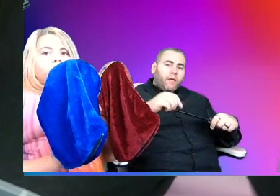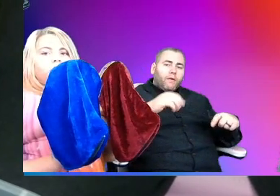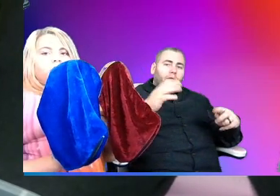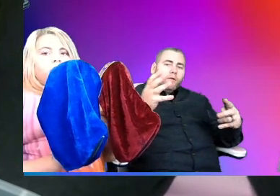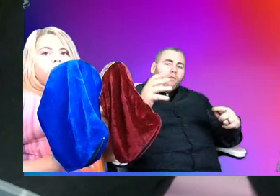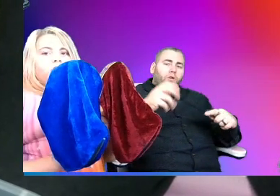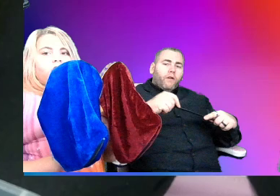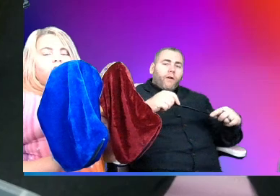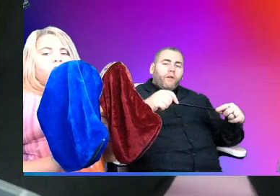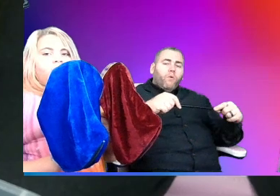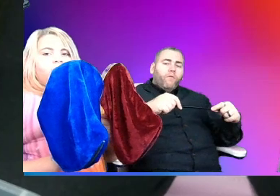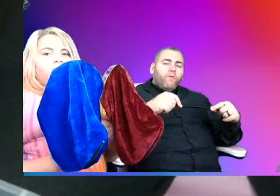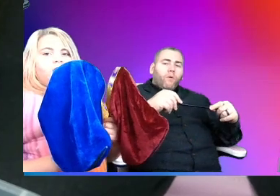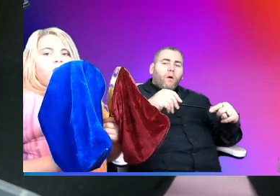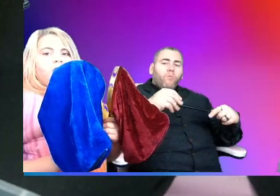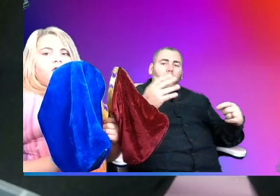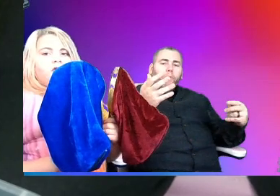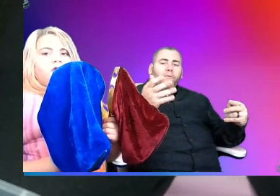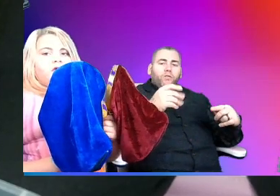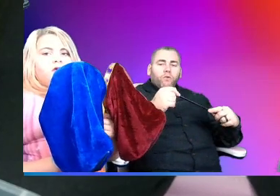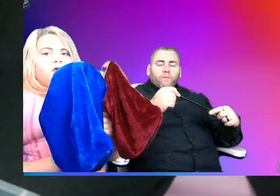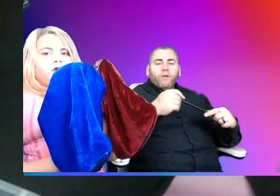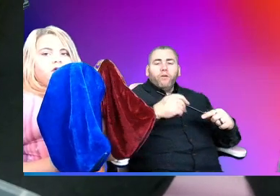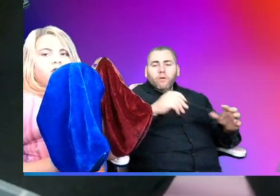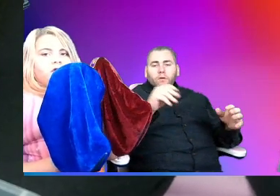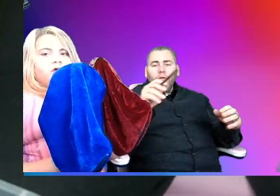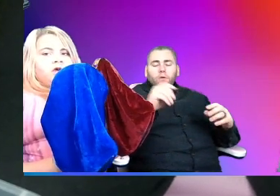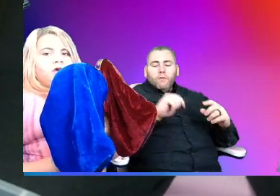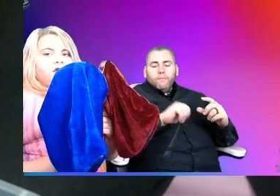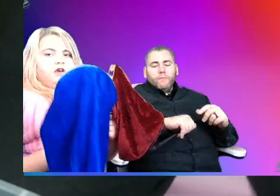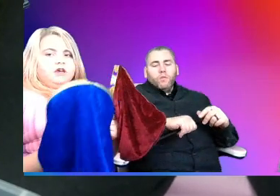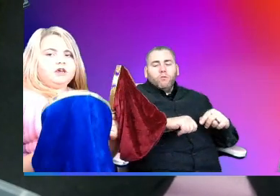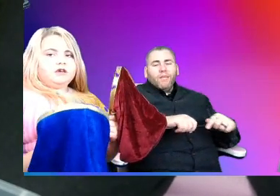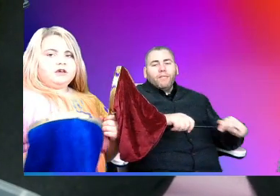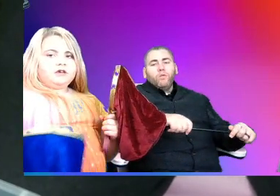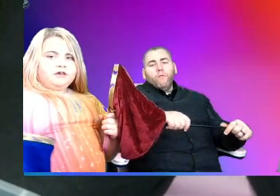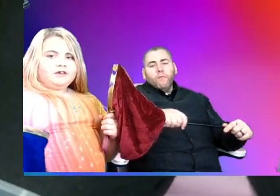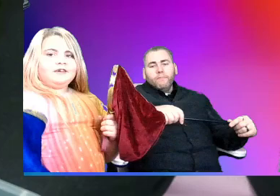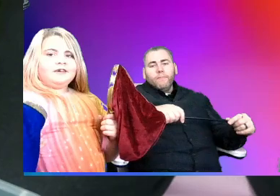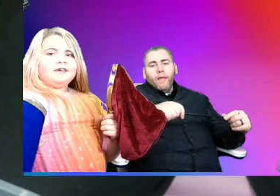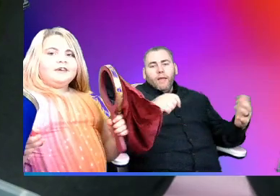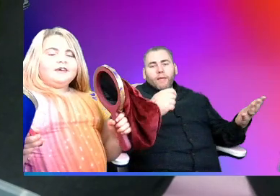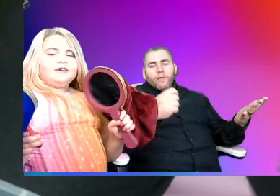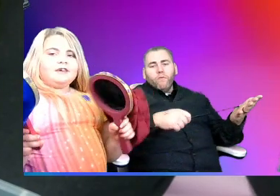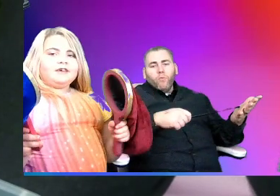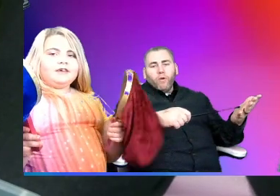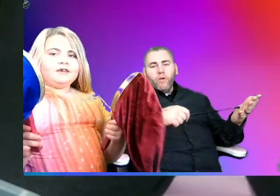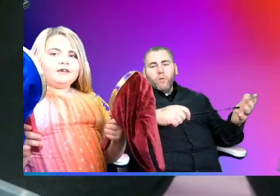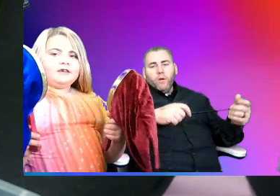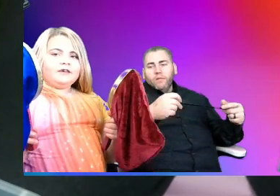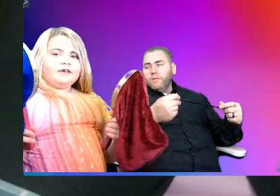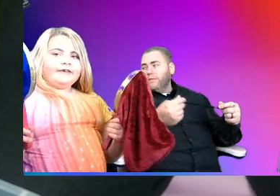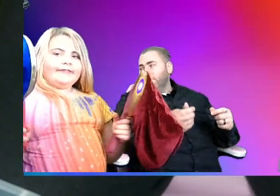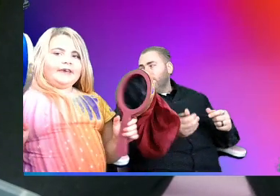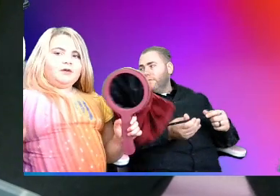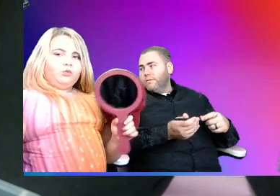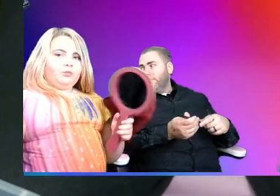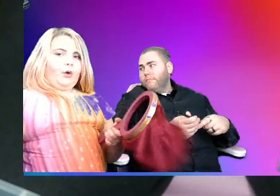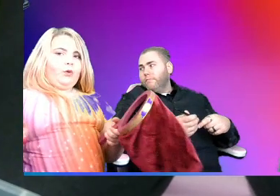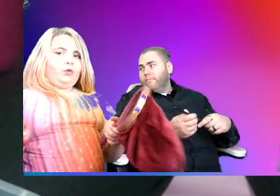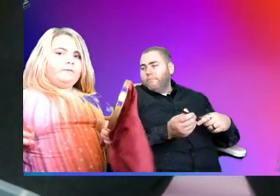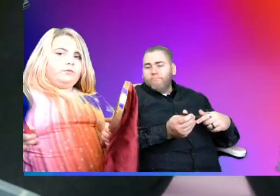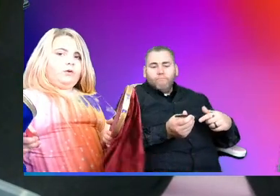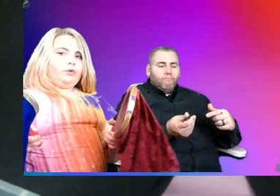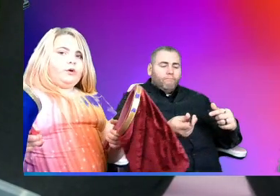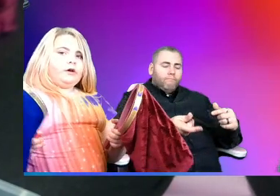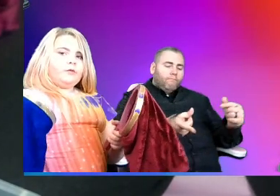do want to try to find her one from a more professional vendor. So she's got two of them, and neither of them work very well. They